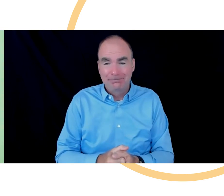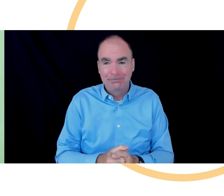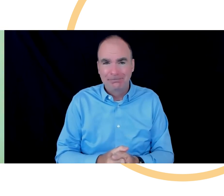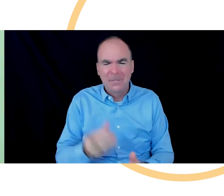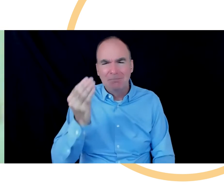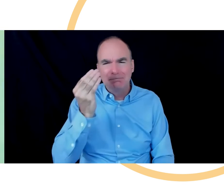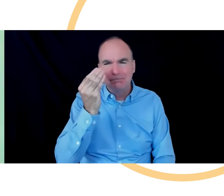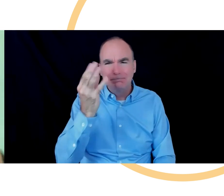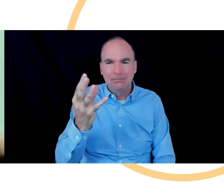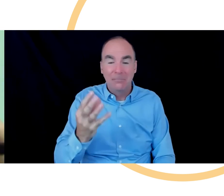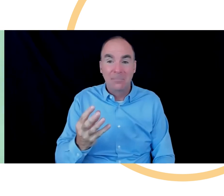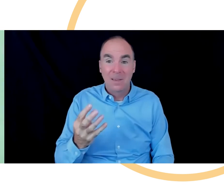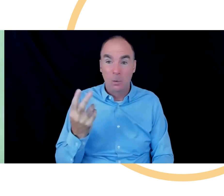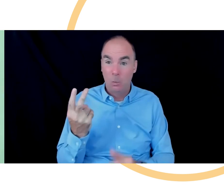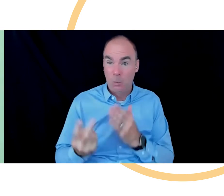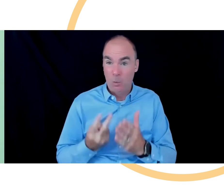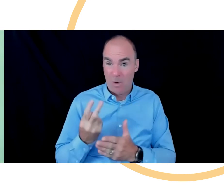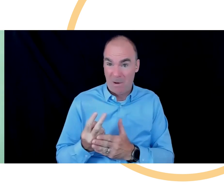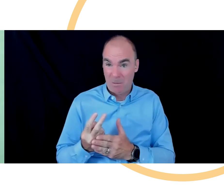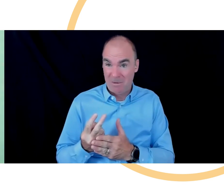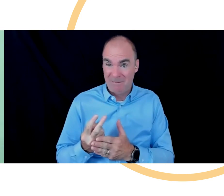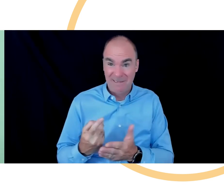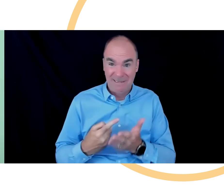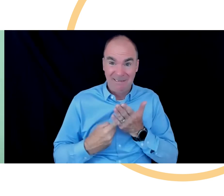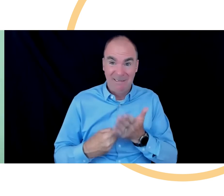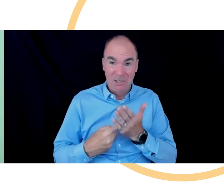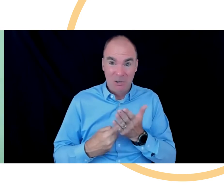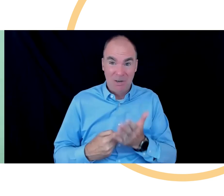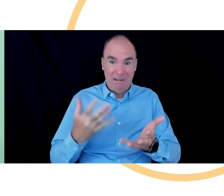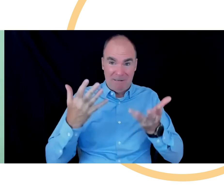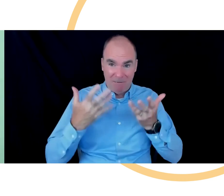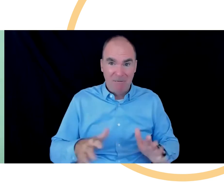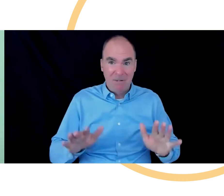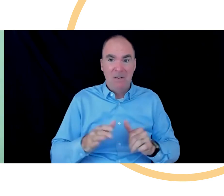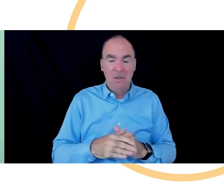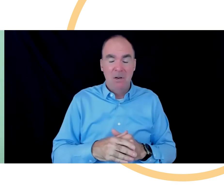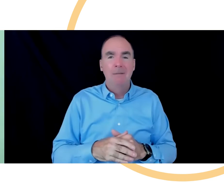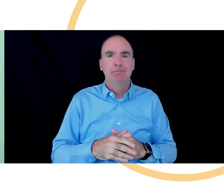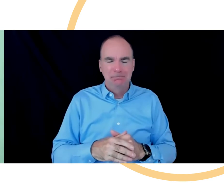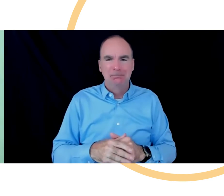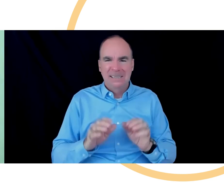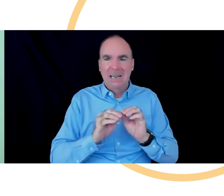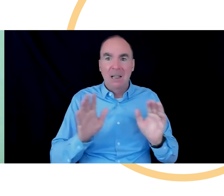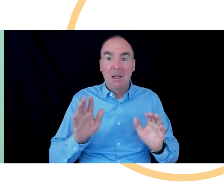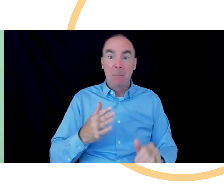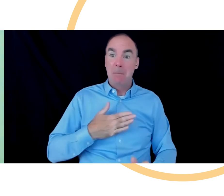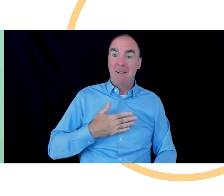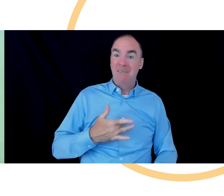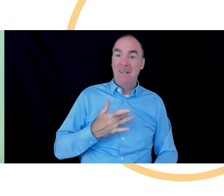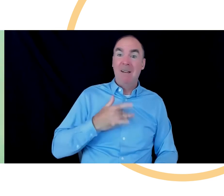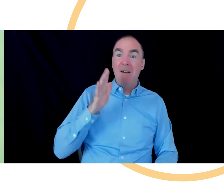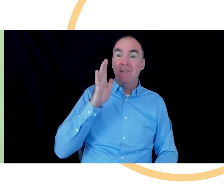my belief that our future indeed depends on breaking the barriers that hinder